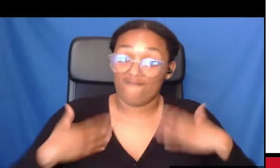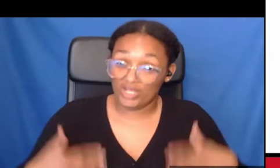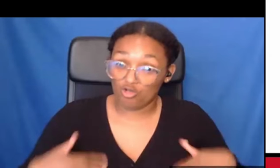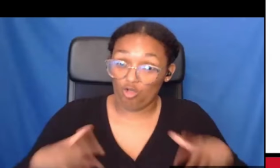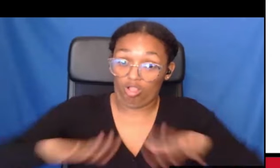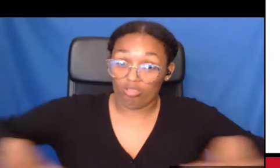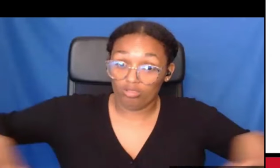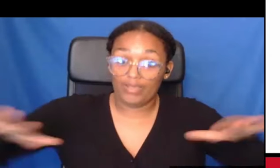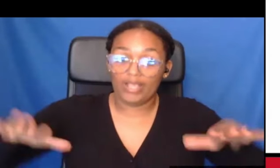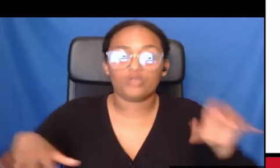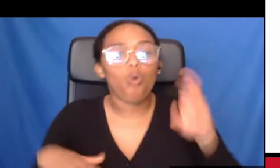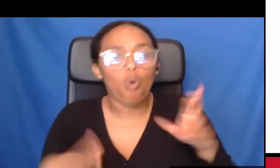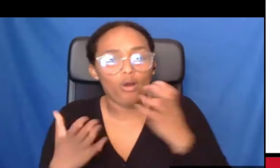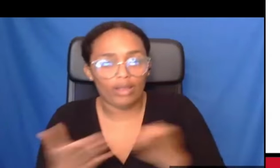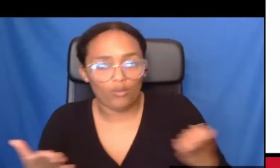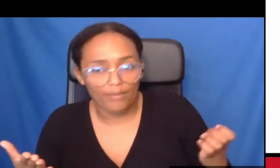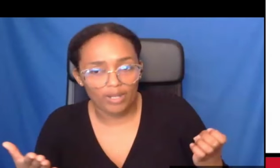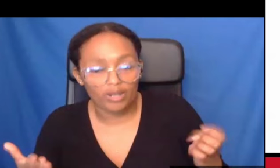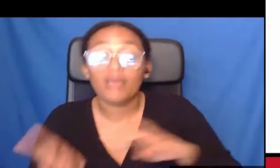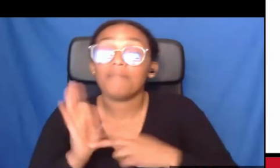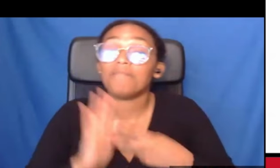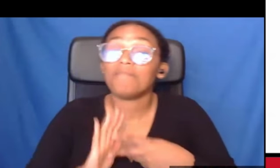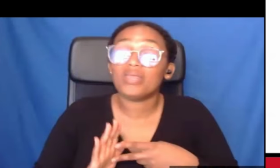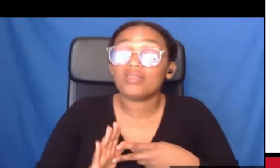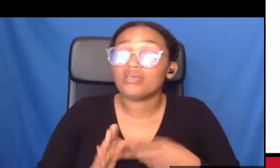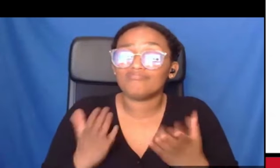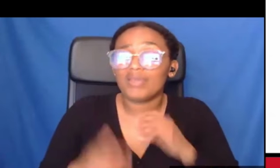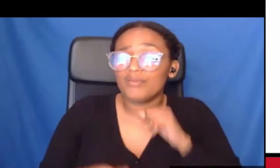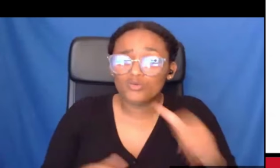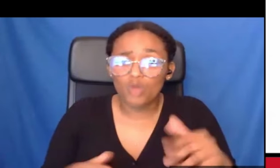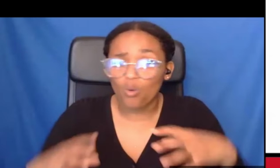own the physical space that you're operating out of. Let's say that,